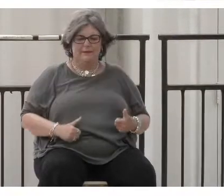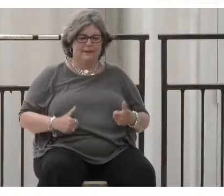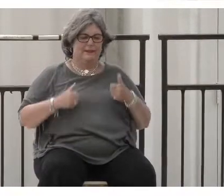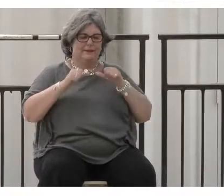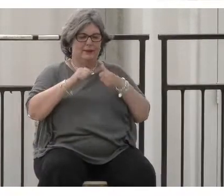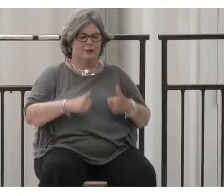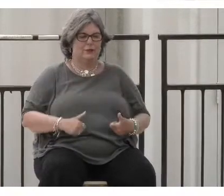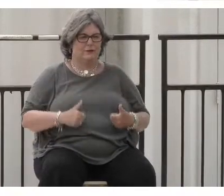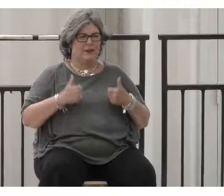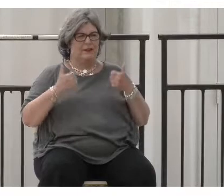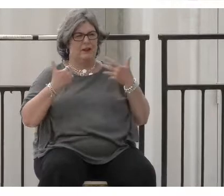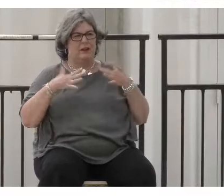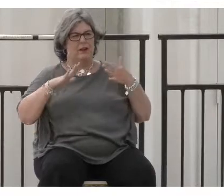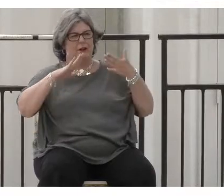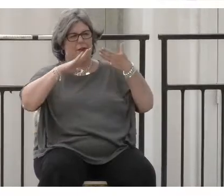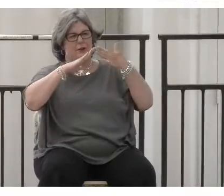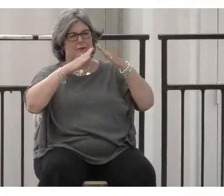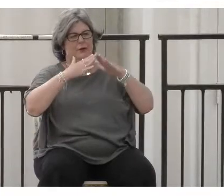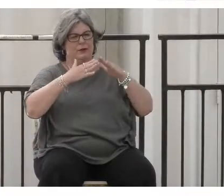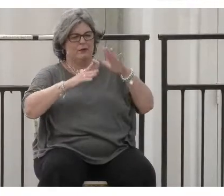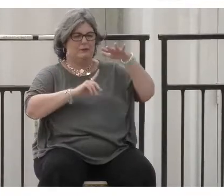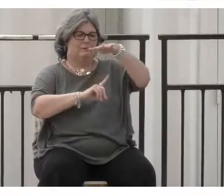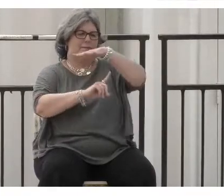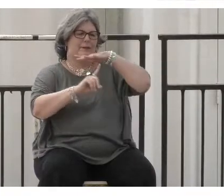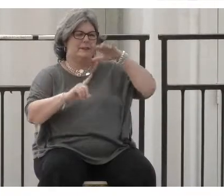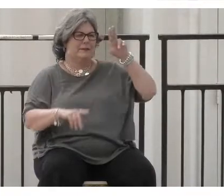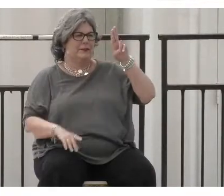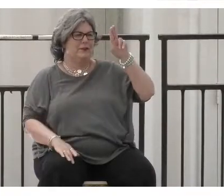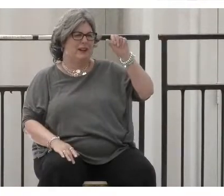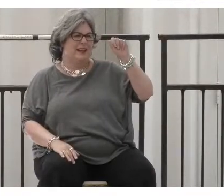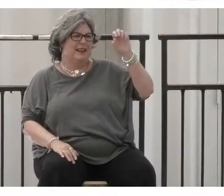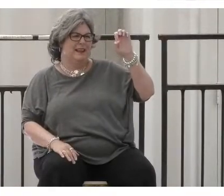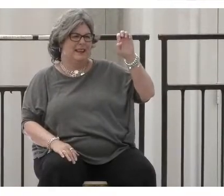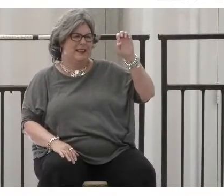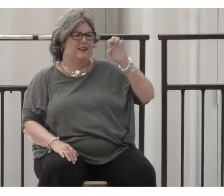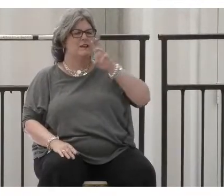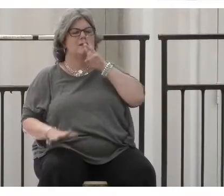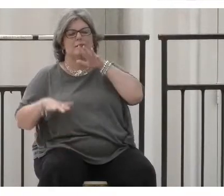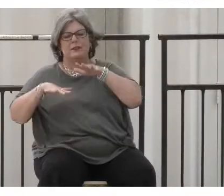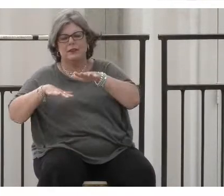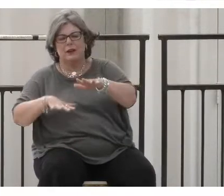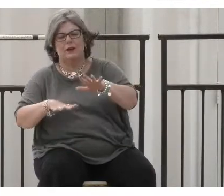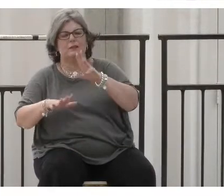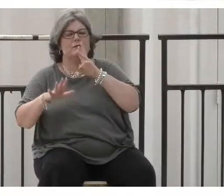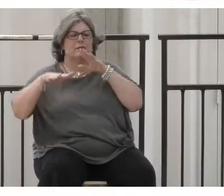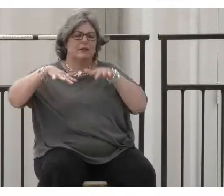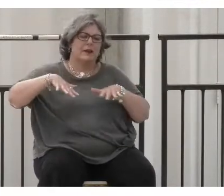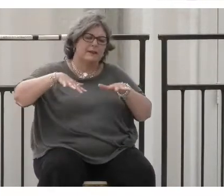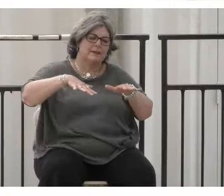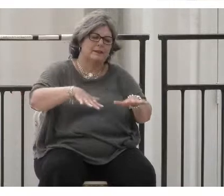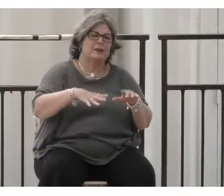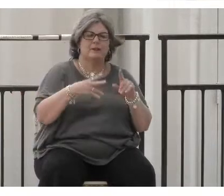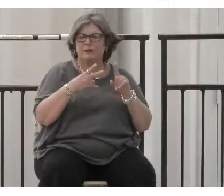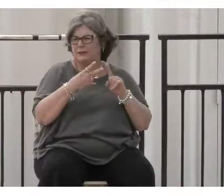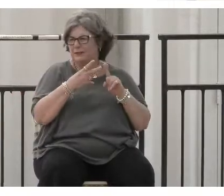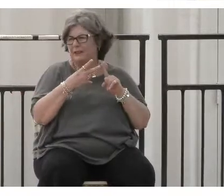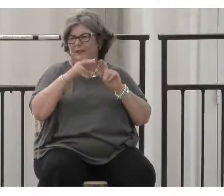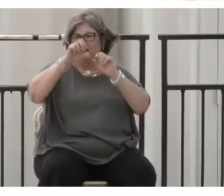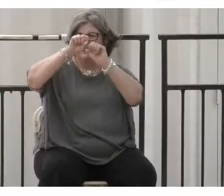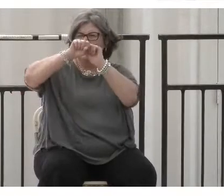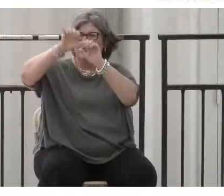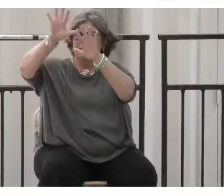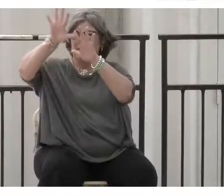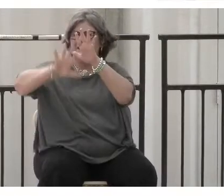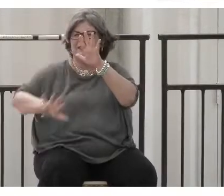surviving in the harsh community of the environment of the UAE, along the coast and the seas, also in the